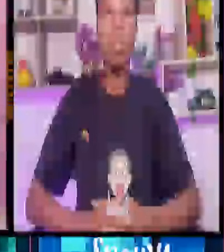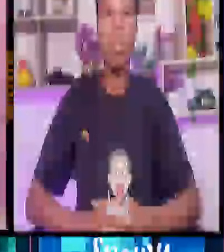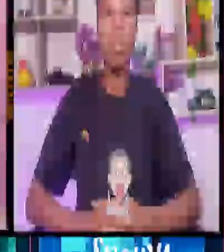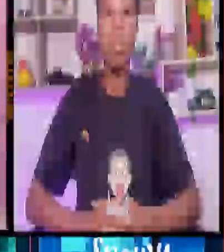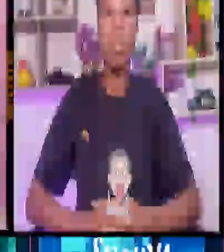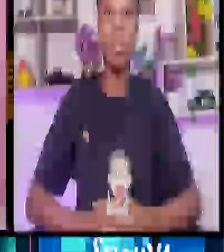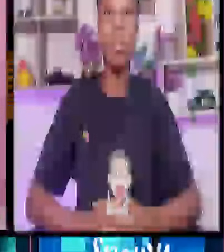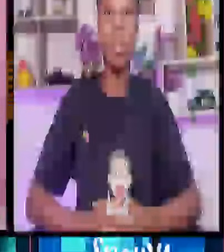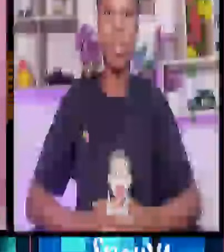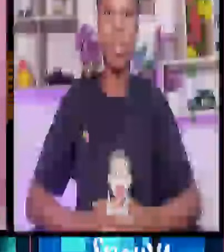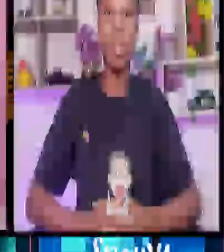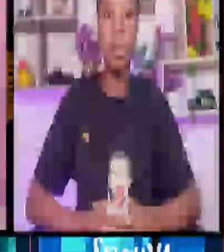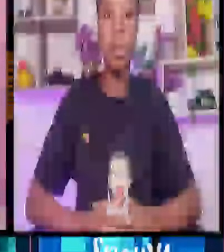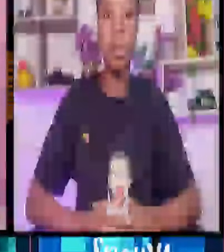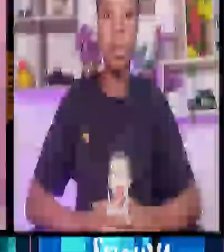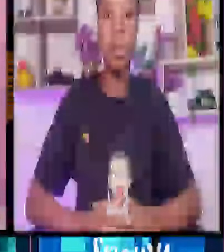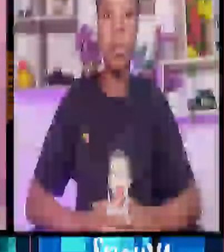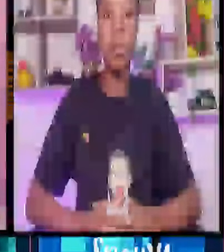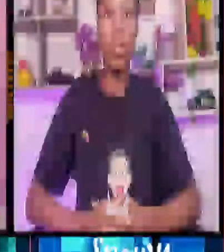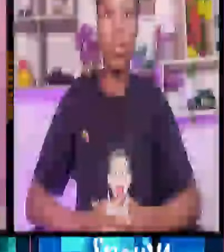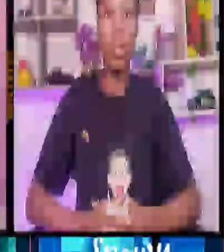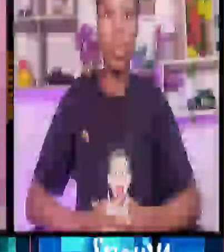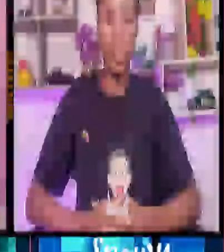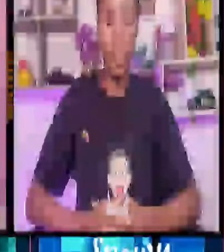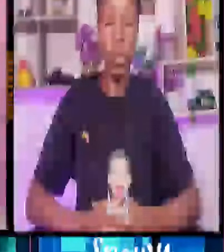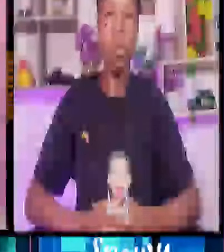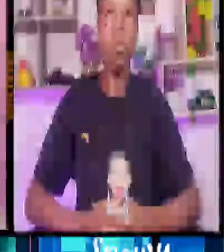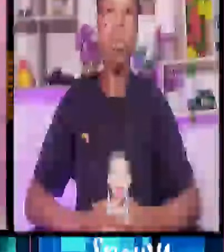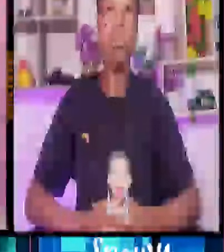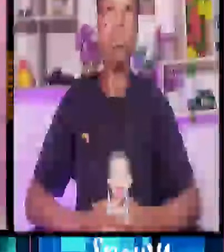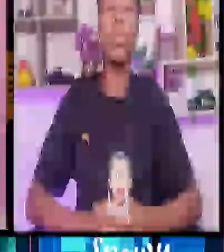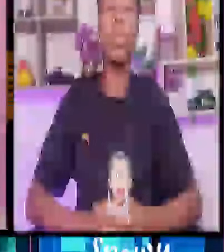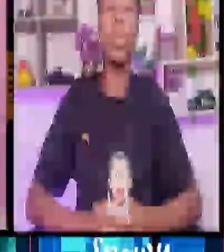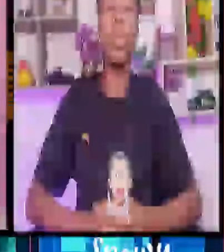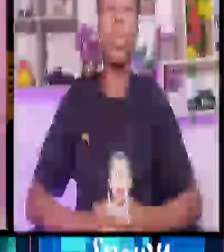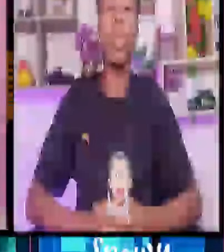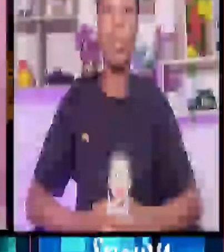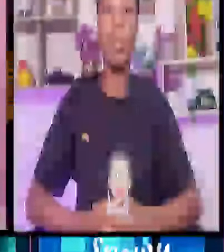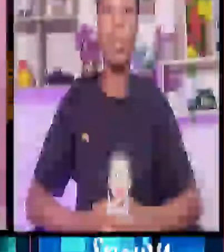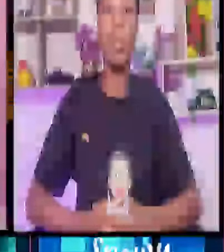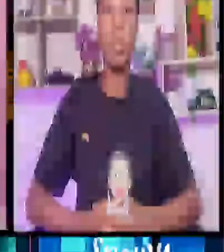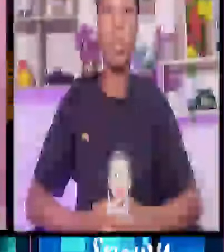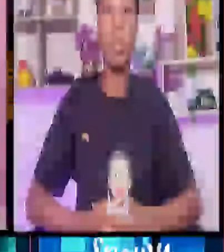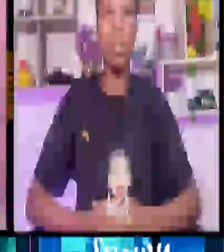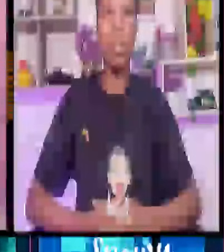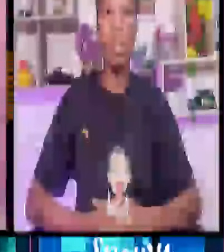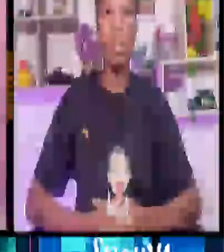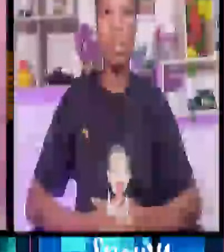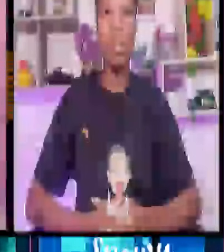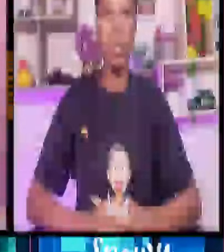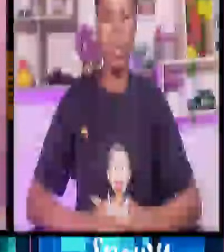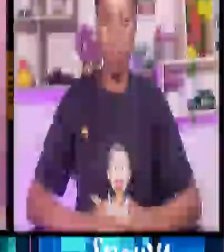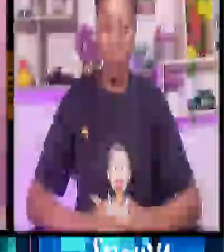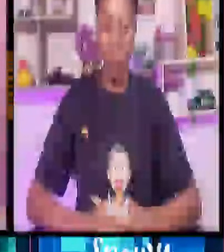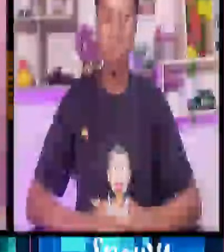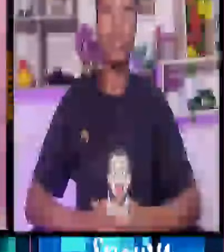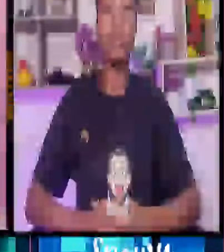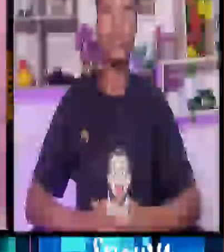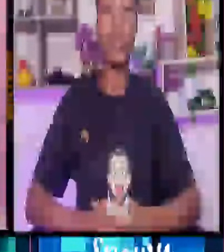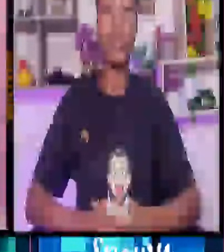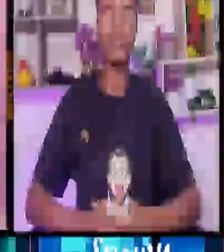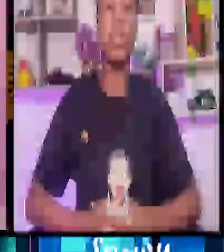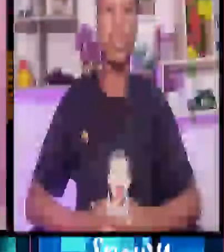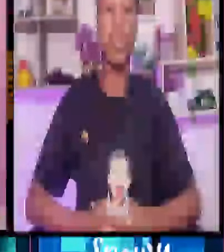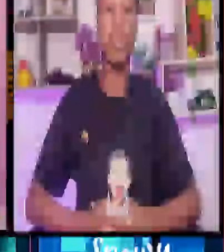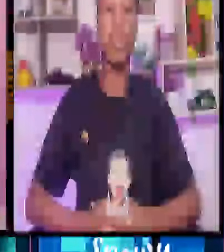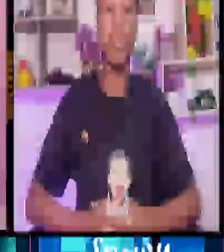boss. And Kennedy's reaction was to give a proper context and a very factual account to the history, a leg of the history that has